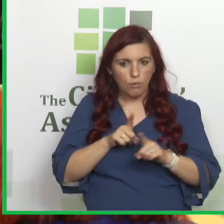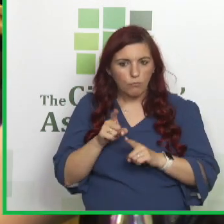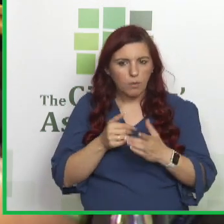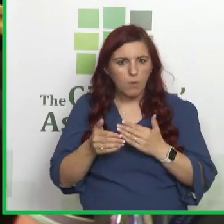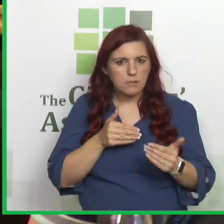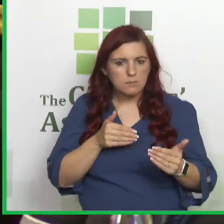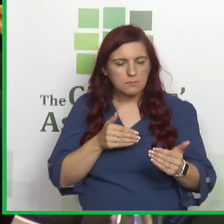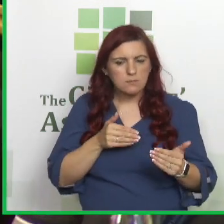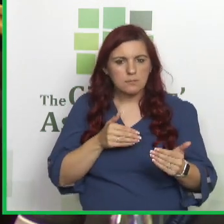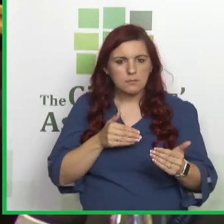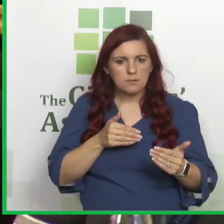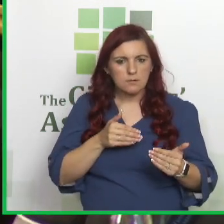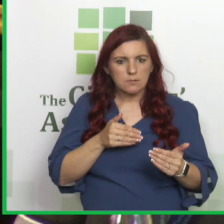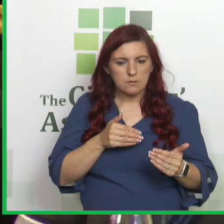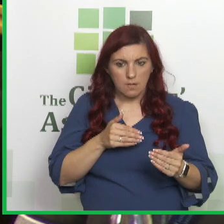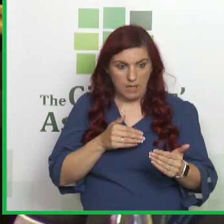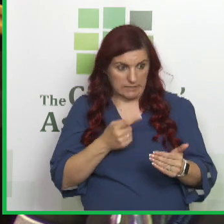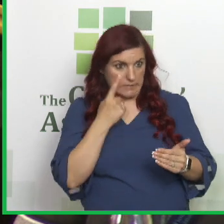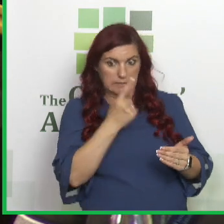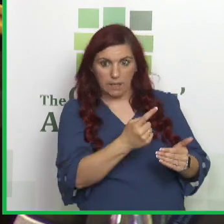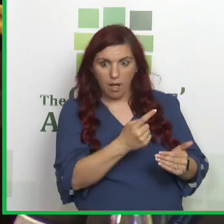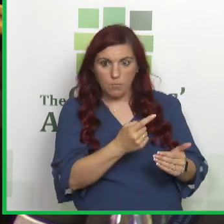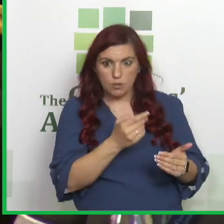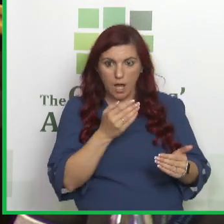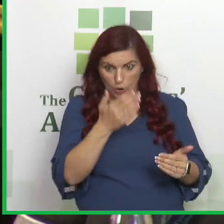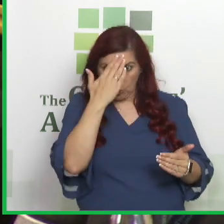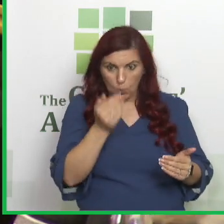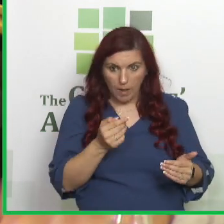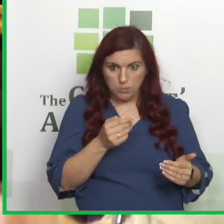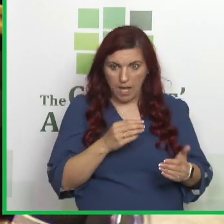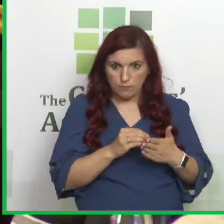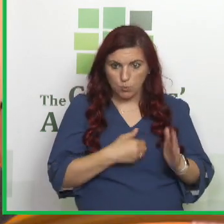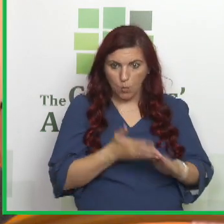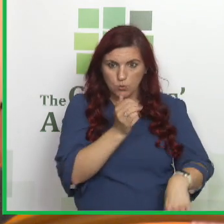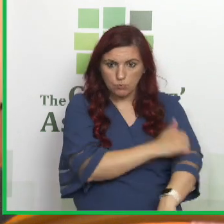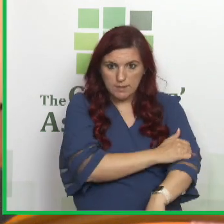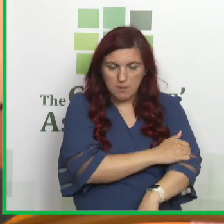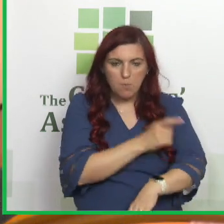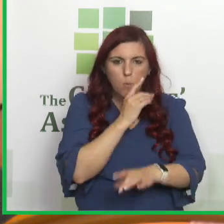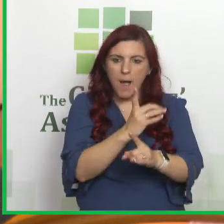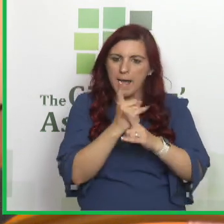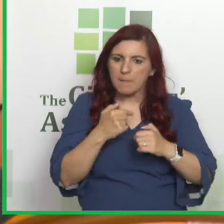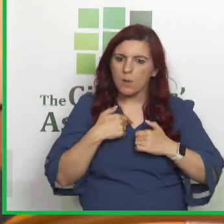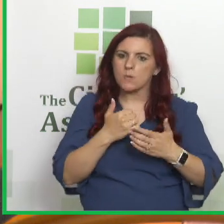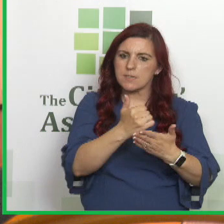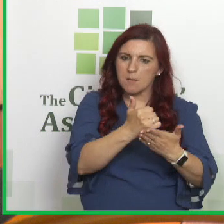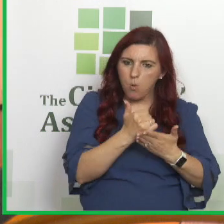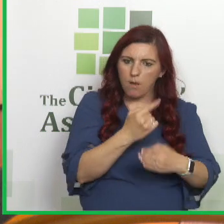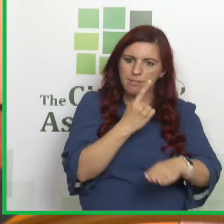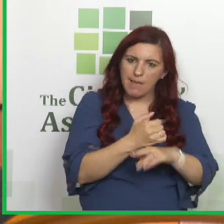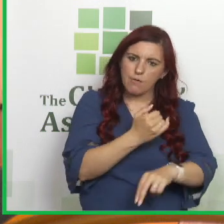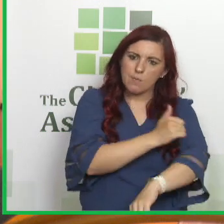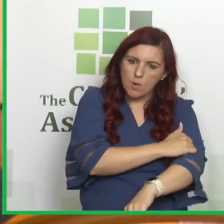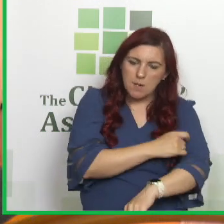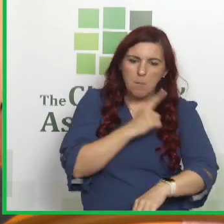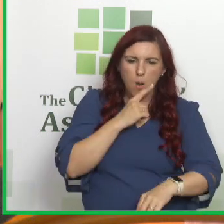was facing a prison sentence. What helped me was the supports that I got in prison. But what was